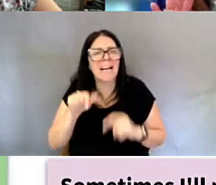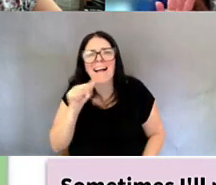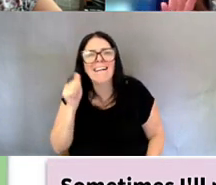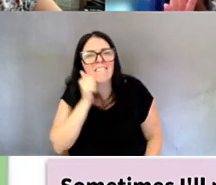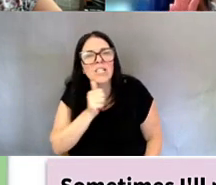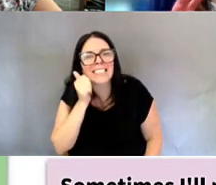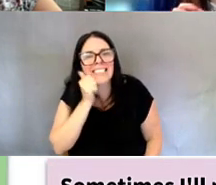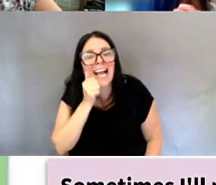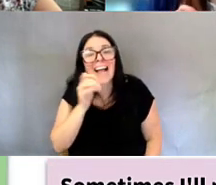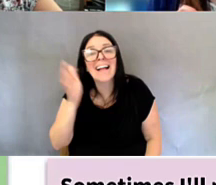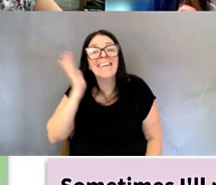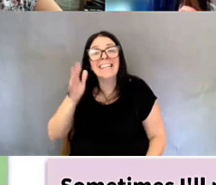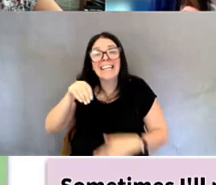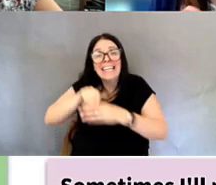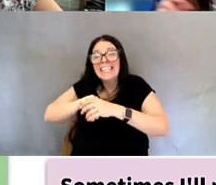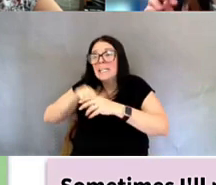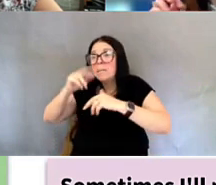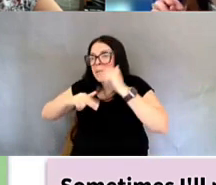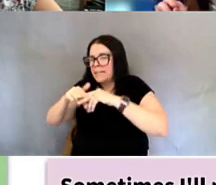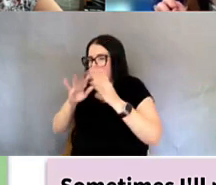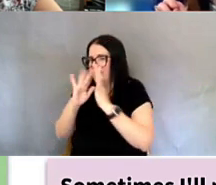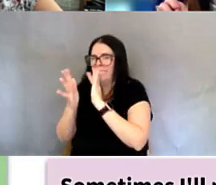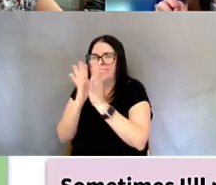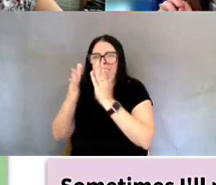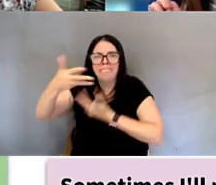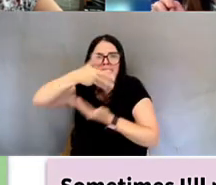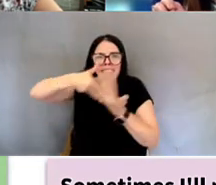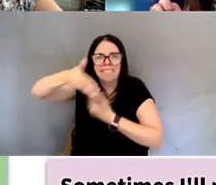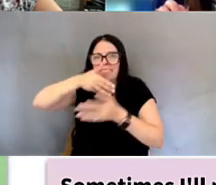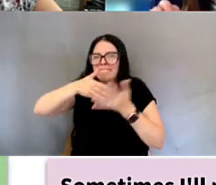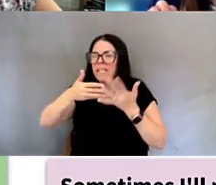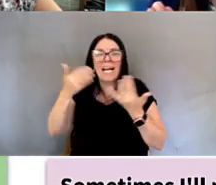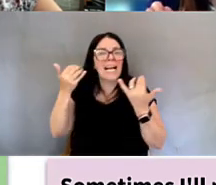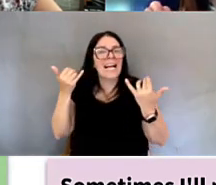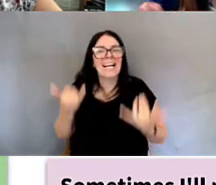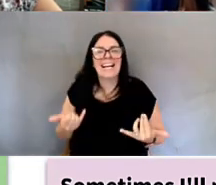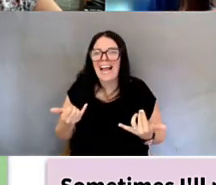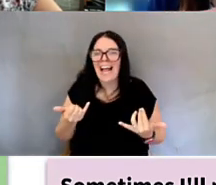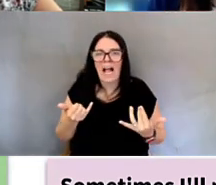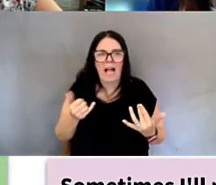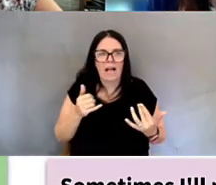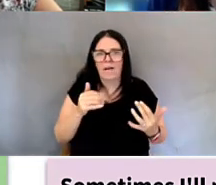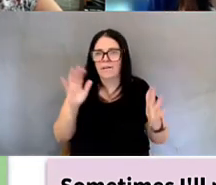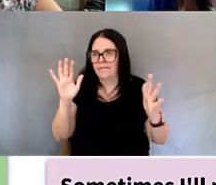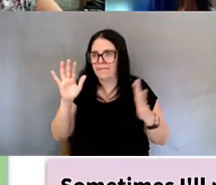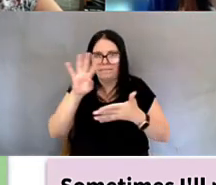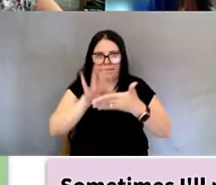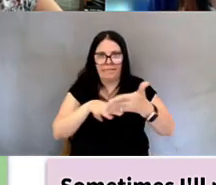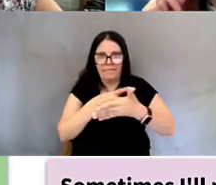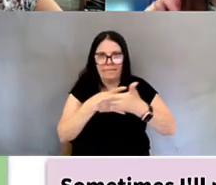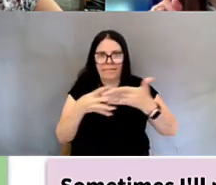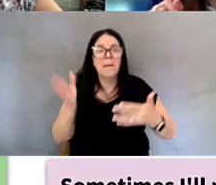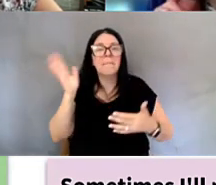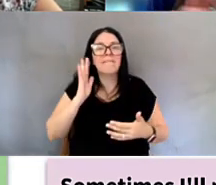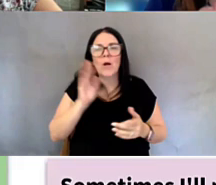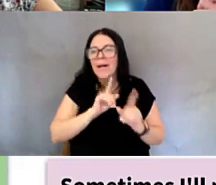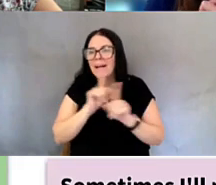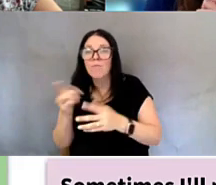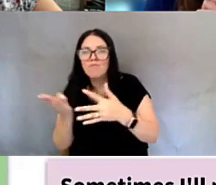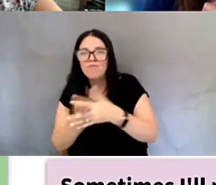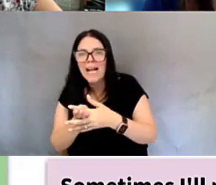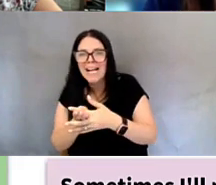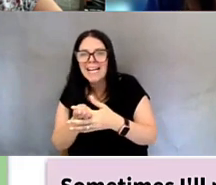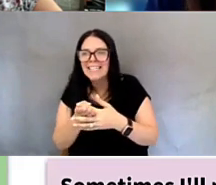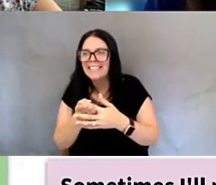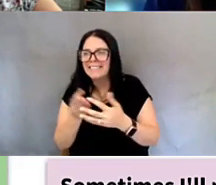it's not that ability between classes or during lunch to always be in that staff room. So that was missing.